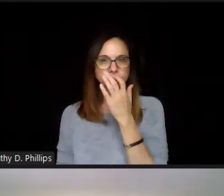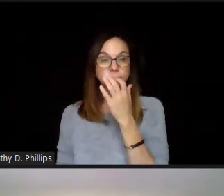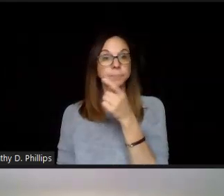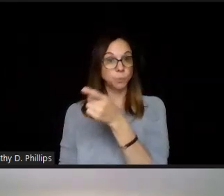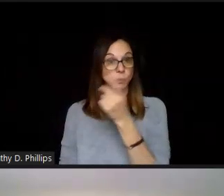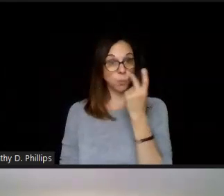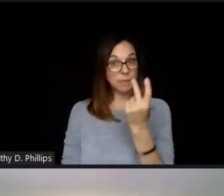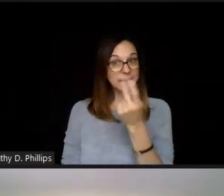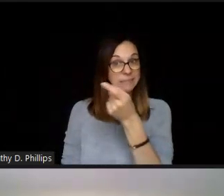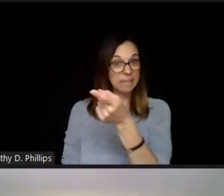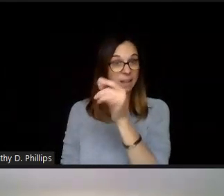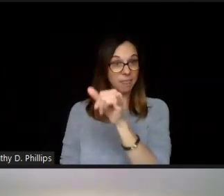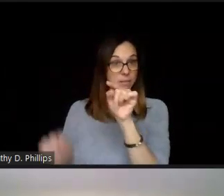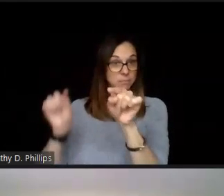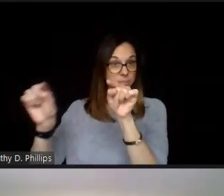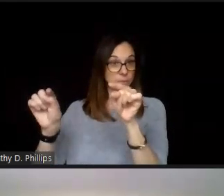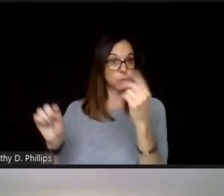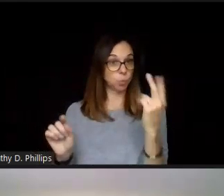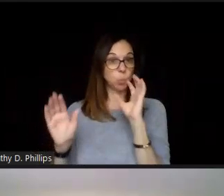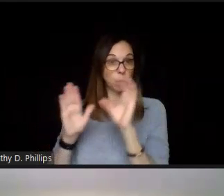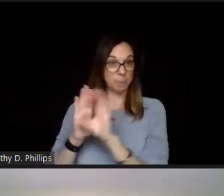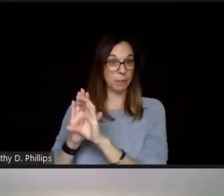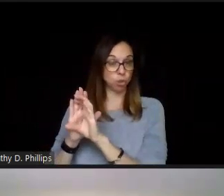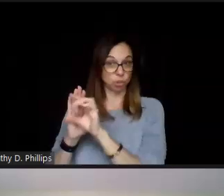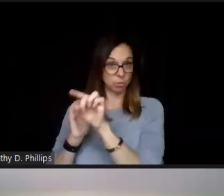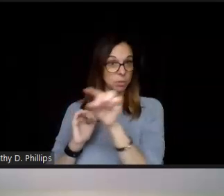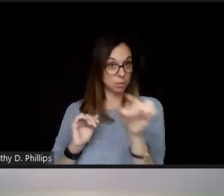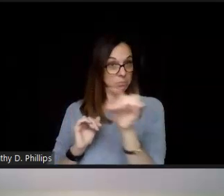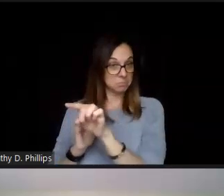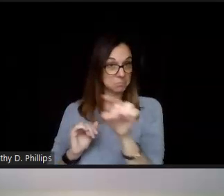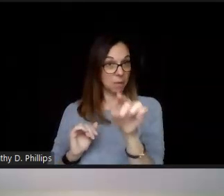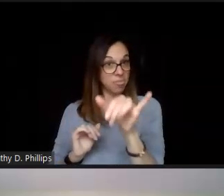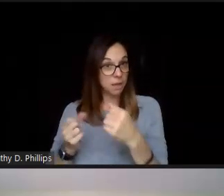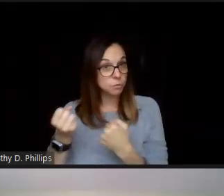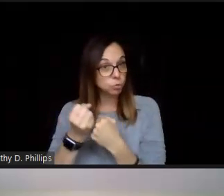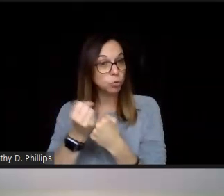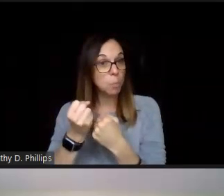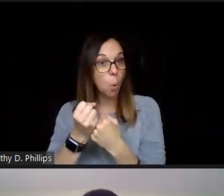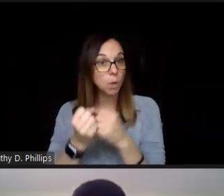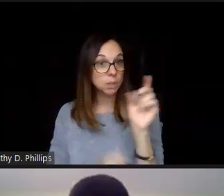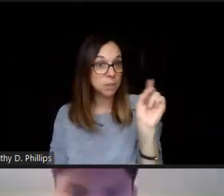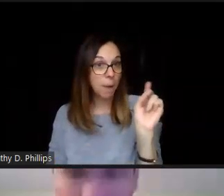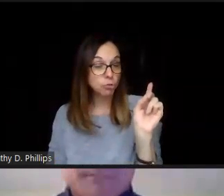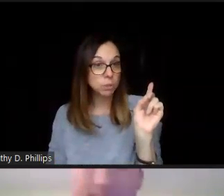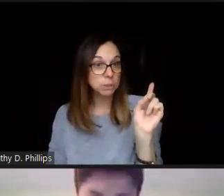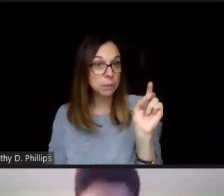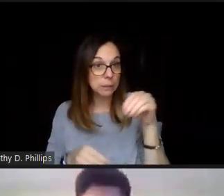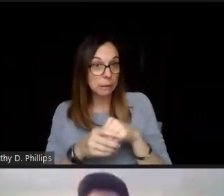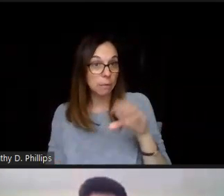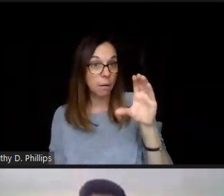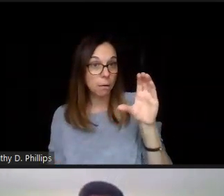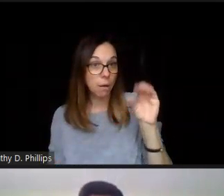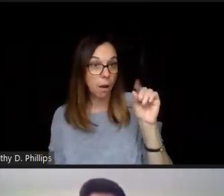Do we see in those images an example that would support democracy in the